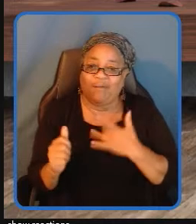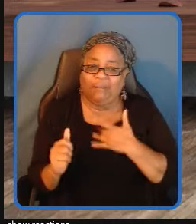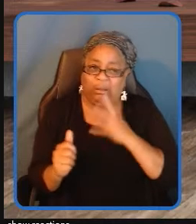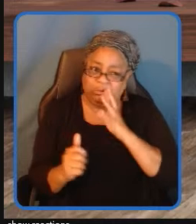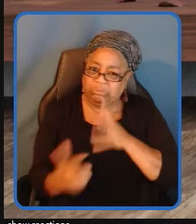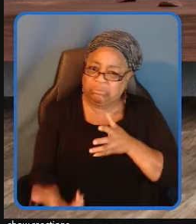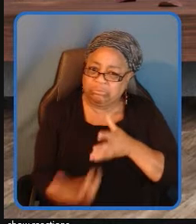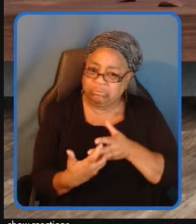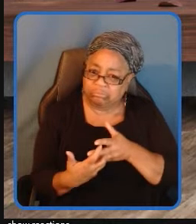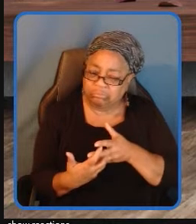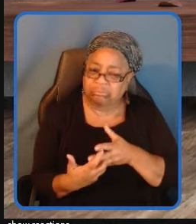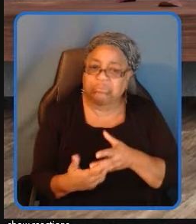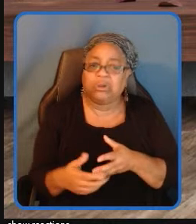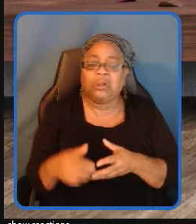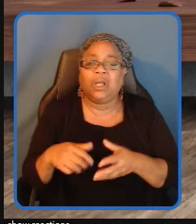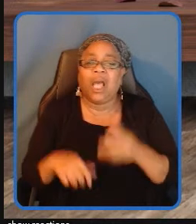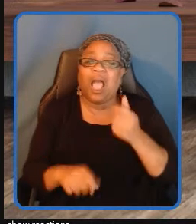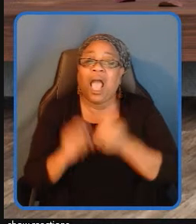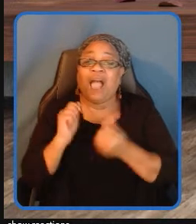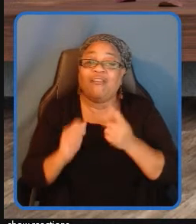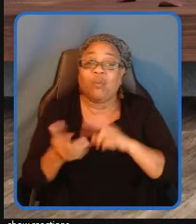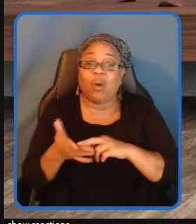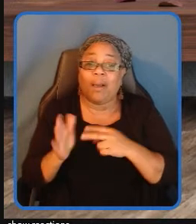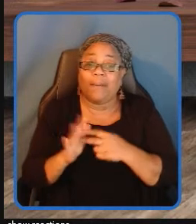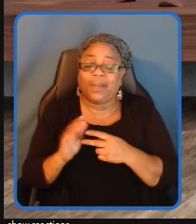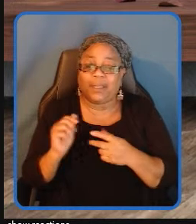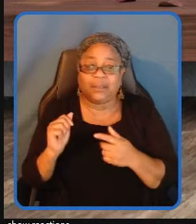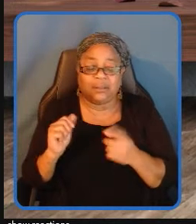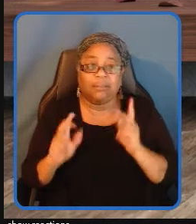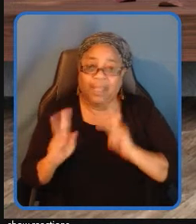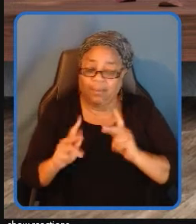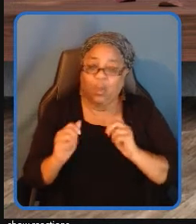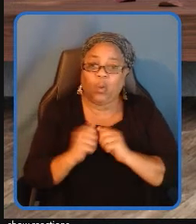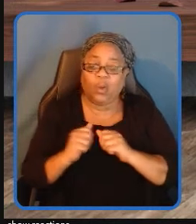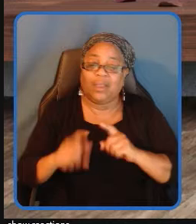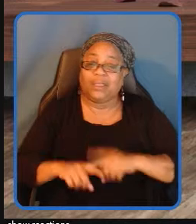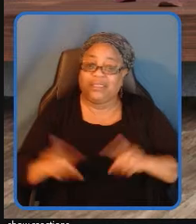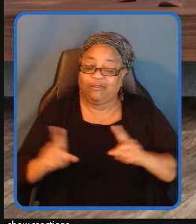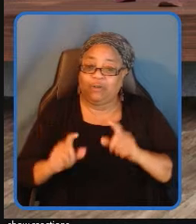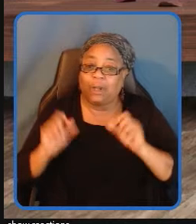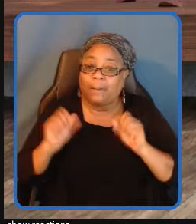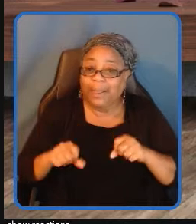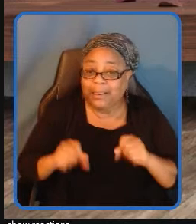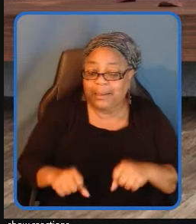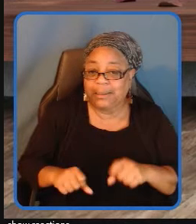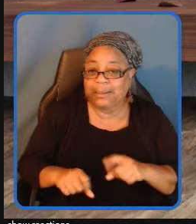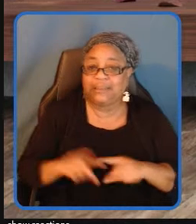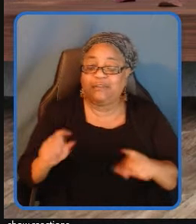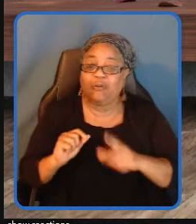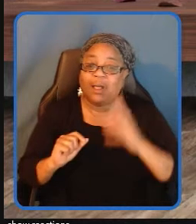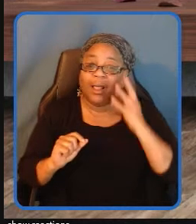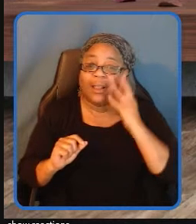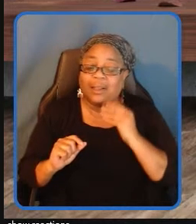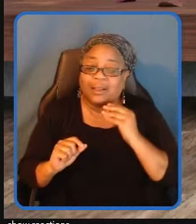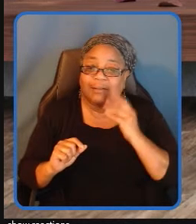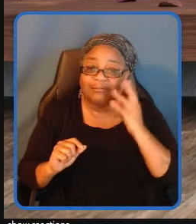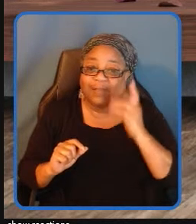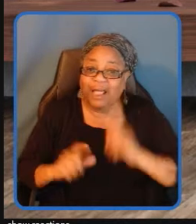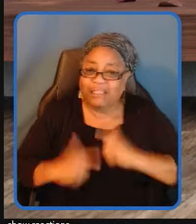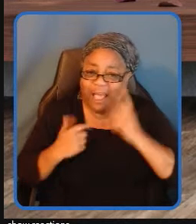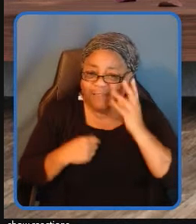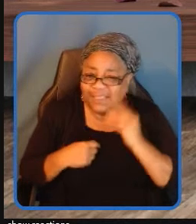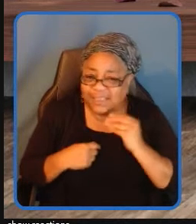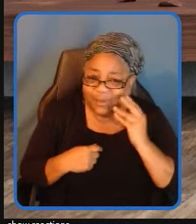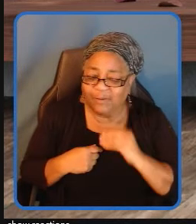says, everyone means you have people with different abilities, different life experiences. How do you hold that? Because people will